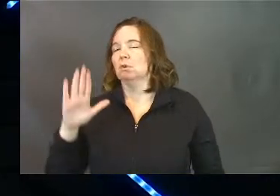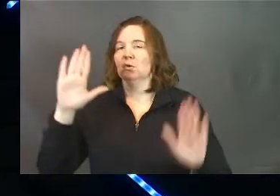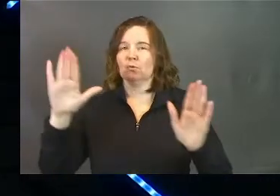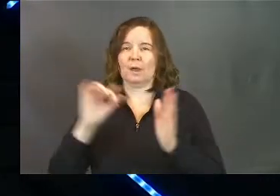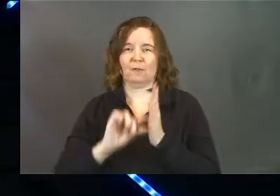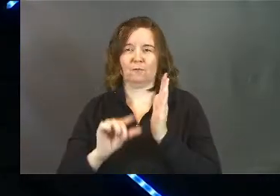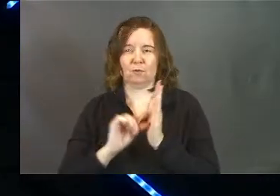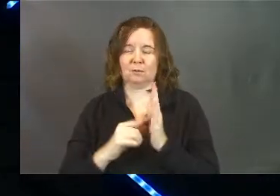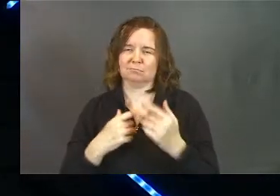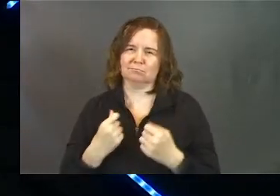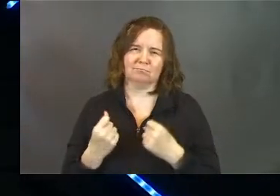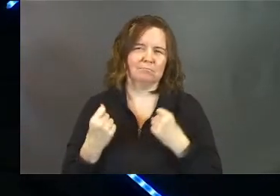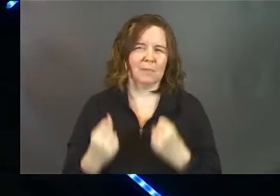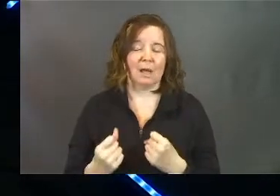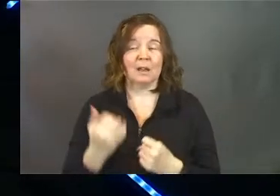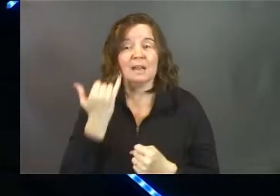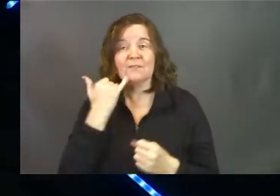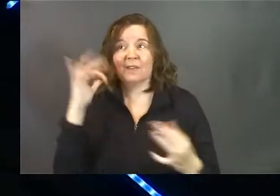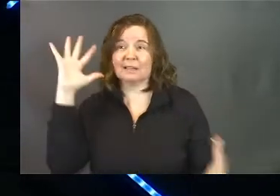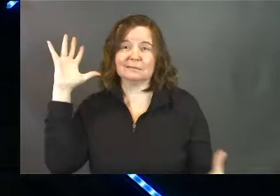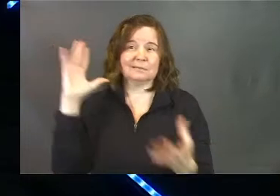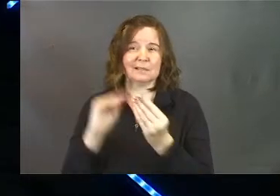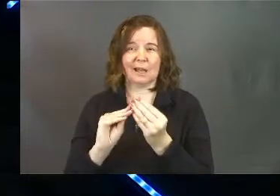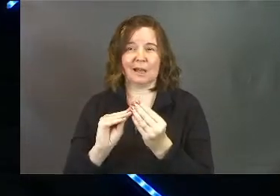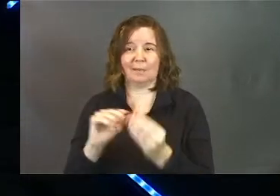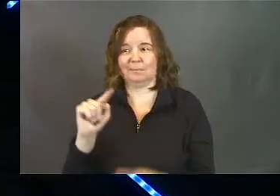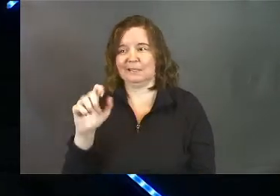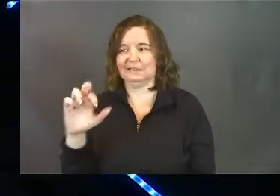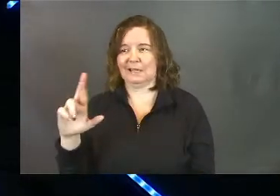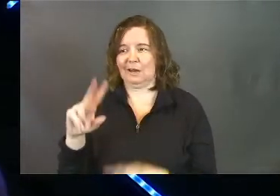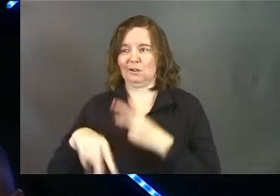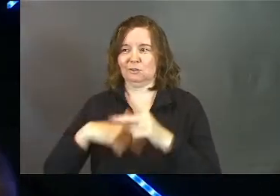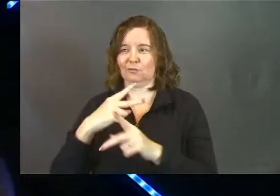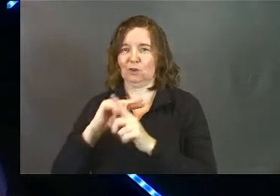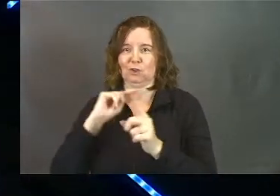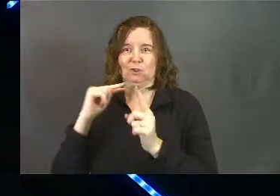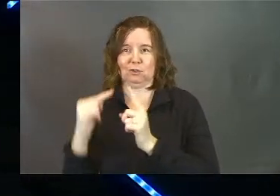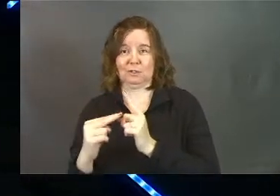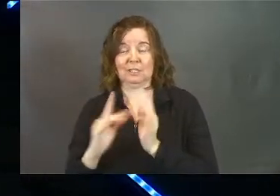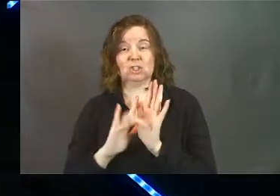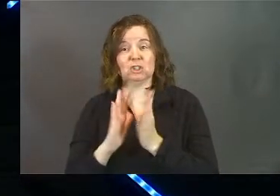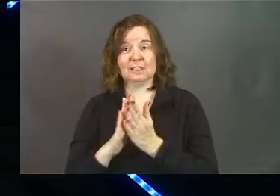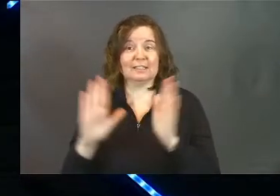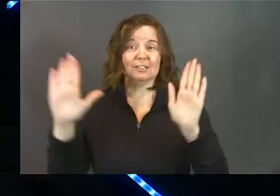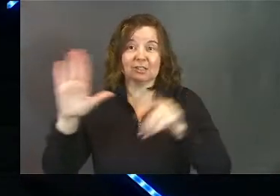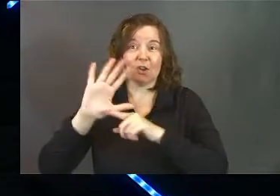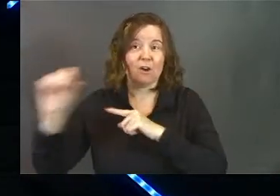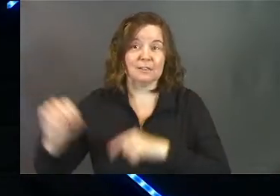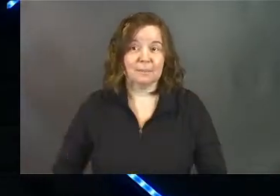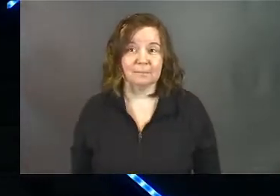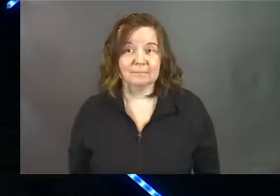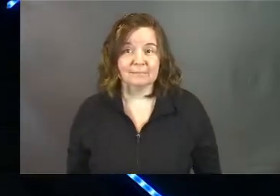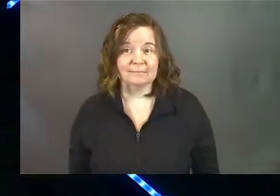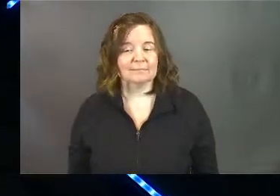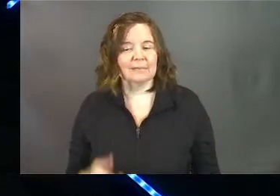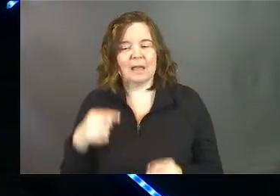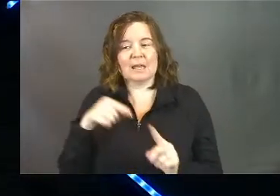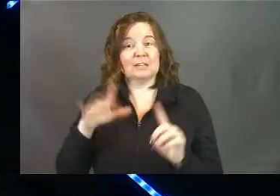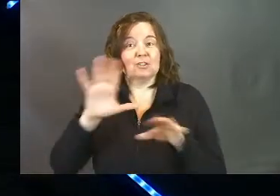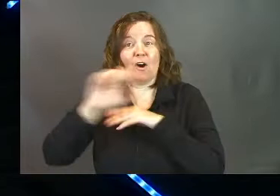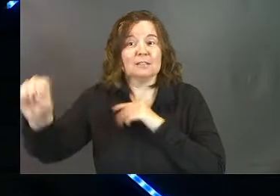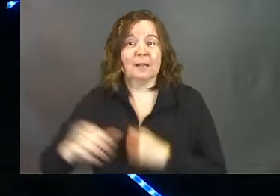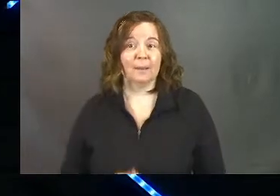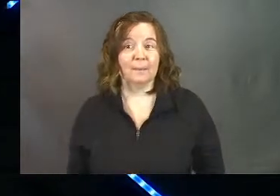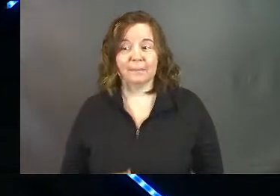chunk of scripture, so powerful. And if I could sum it up in like Tanner's version of the Bible, it's that Jesus is awesome, right? He's